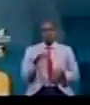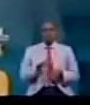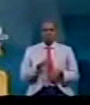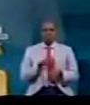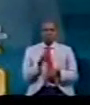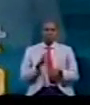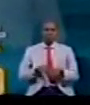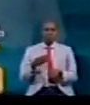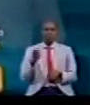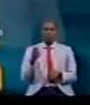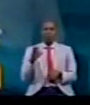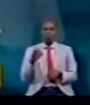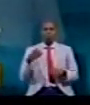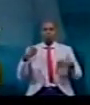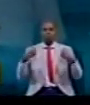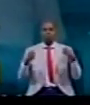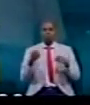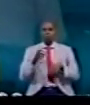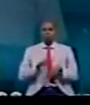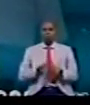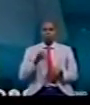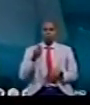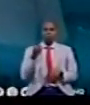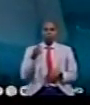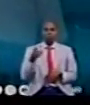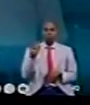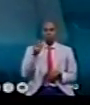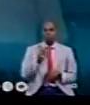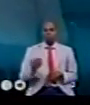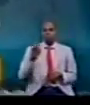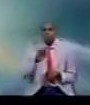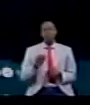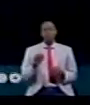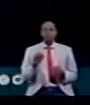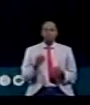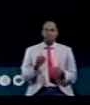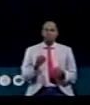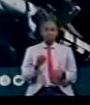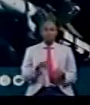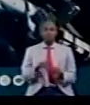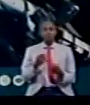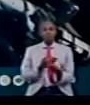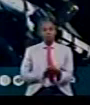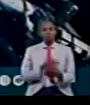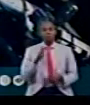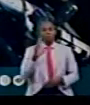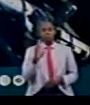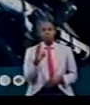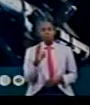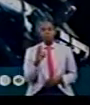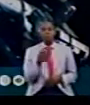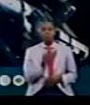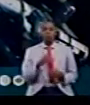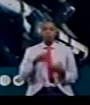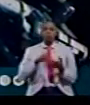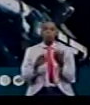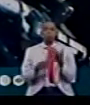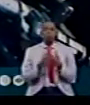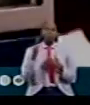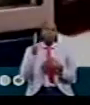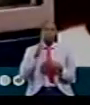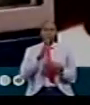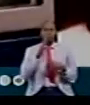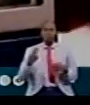join us even on Sunday like this, or maybe they even, maybe among our brethren, and yet they are going through the storm because iniquity